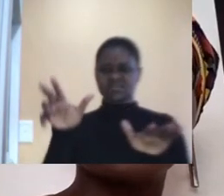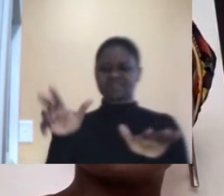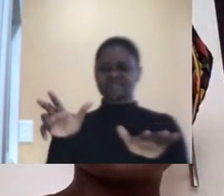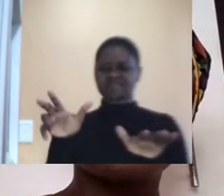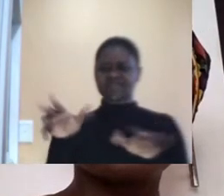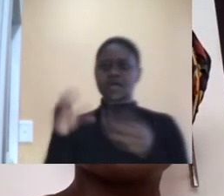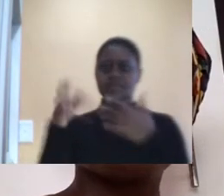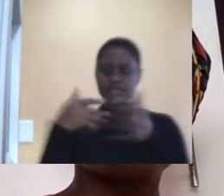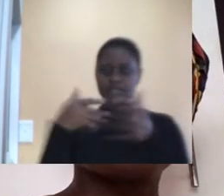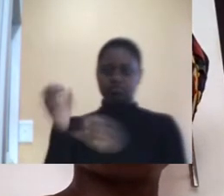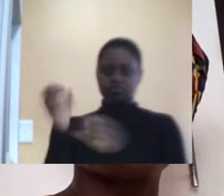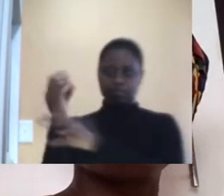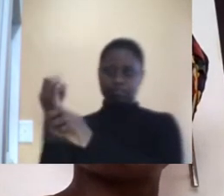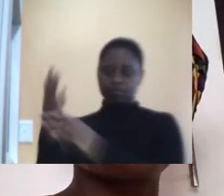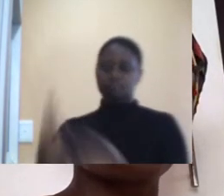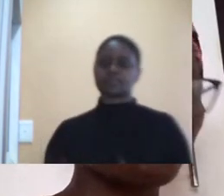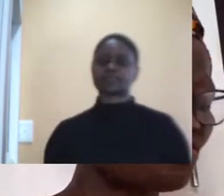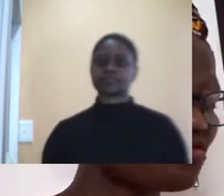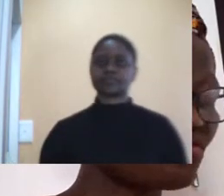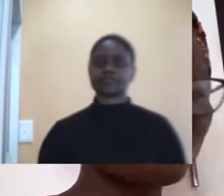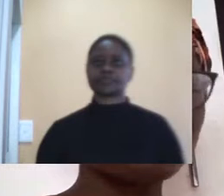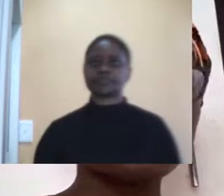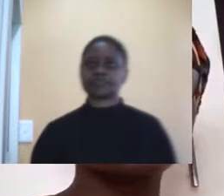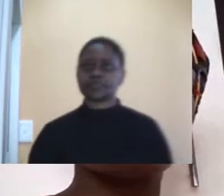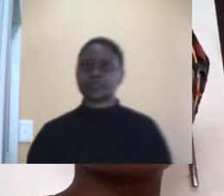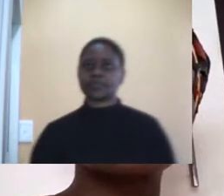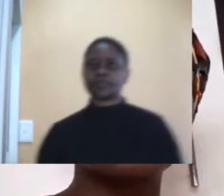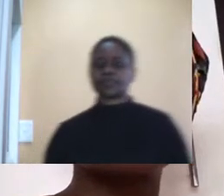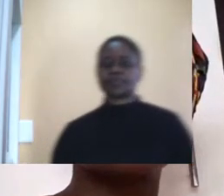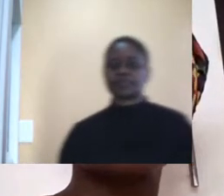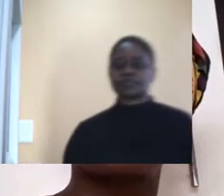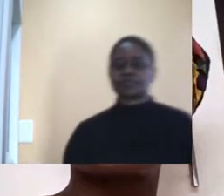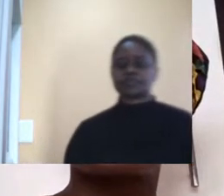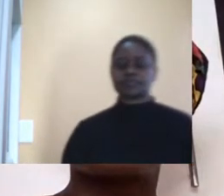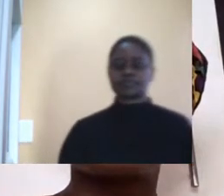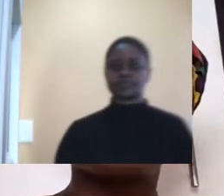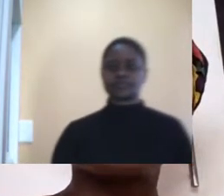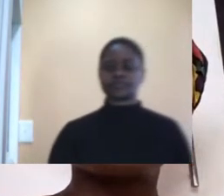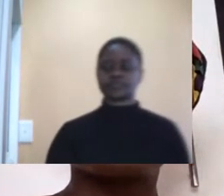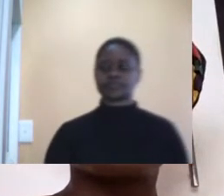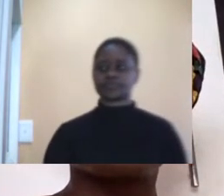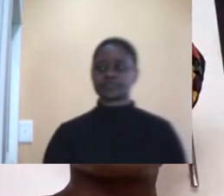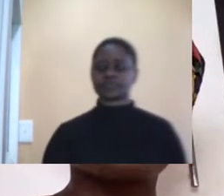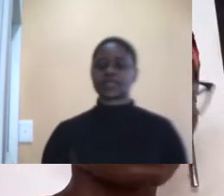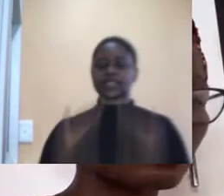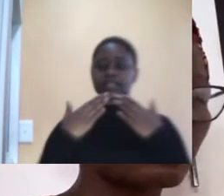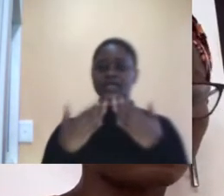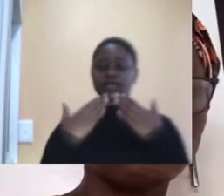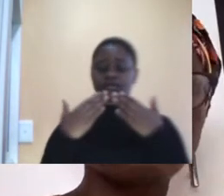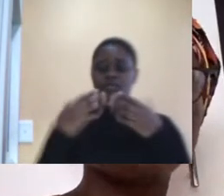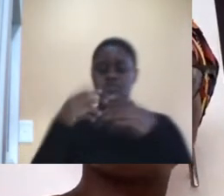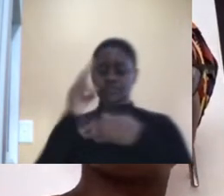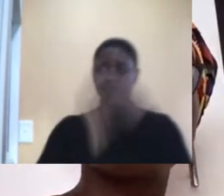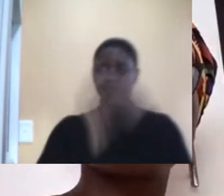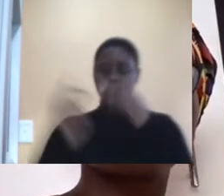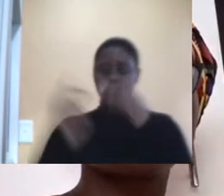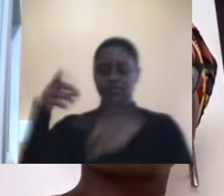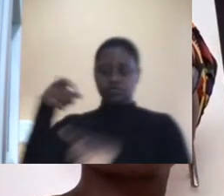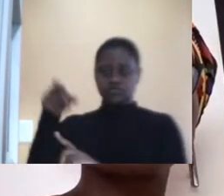Mthethwa, forgive me for that oversight. Thank you, Honorable